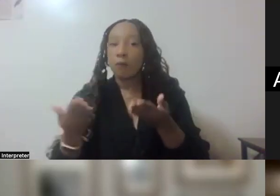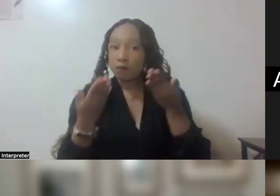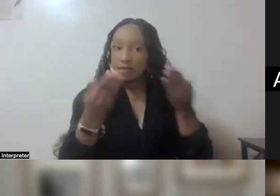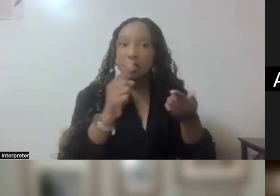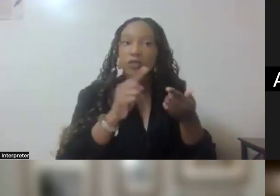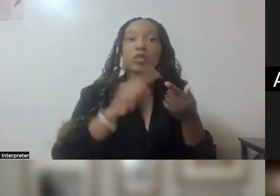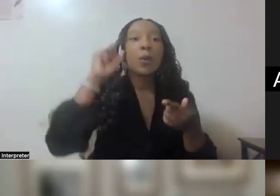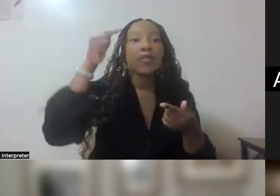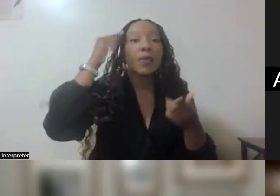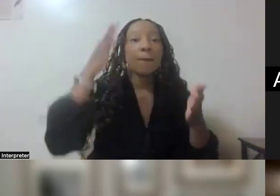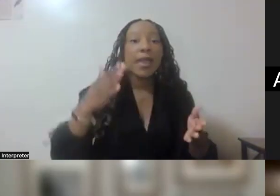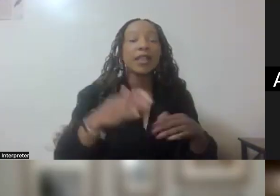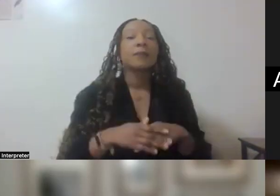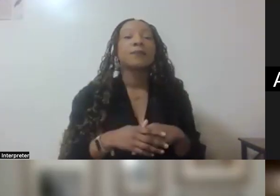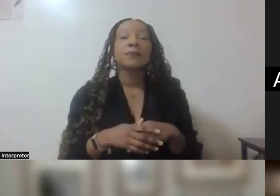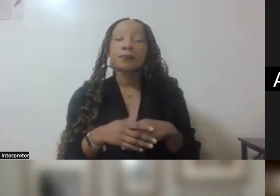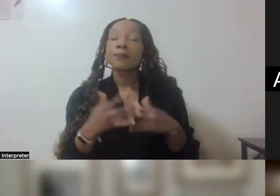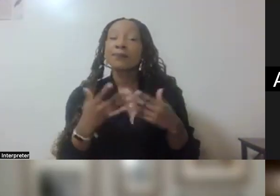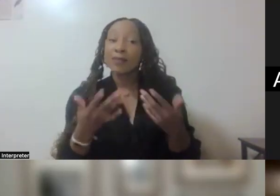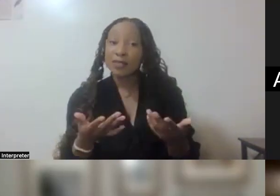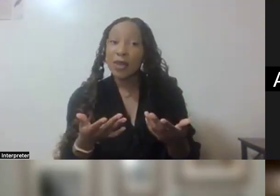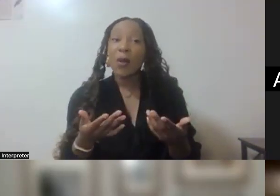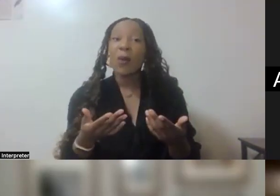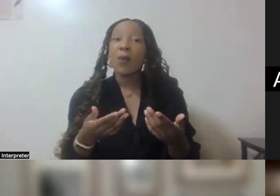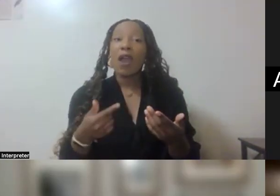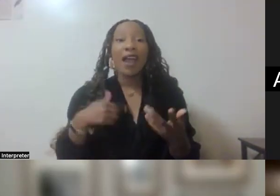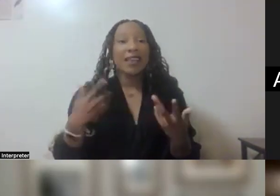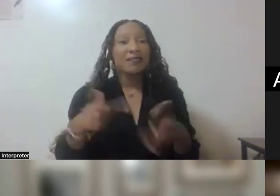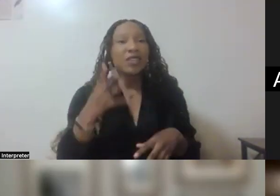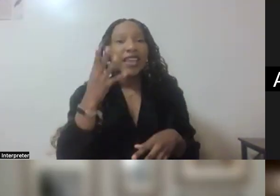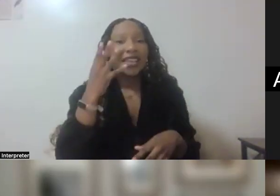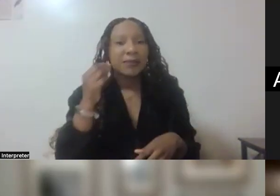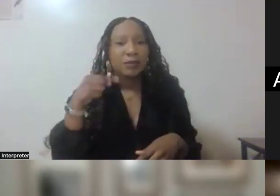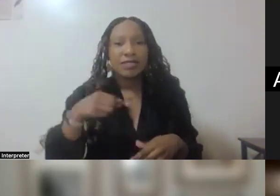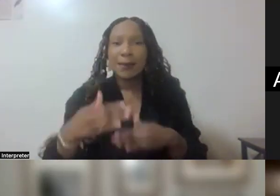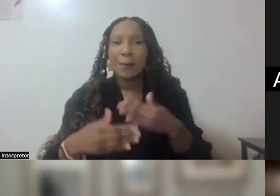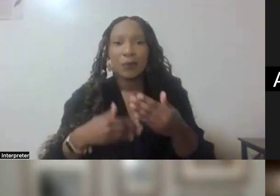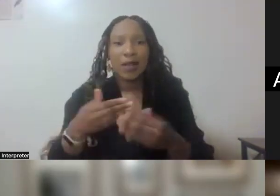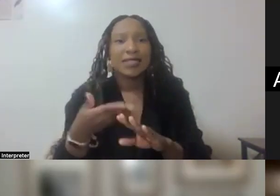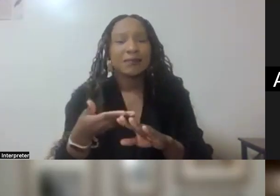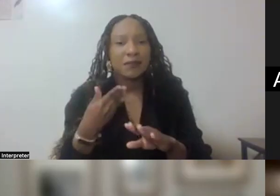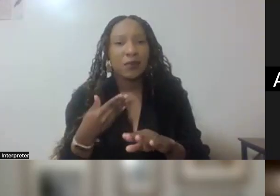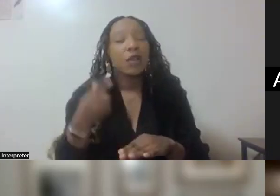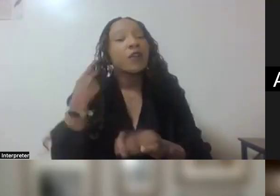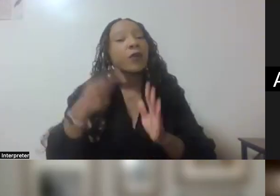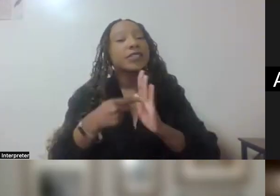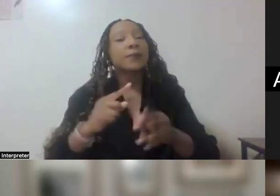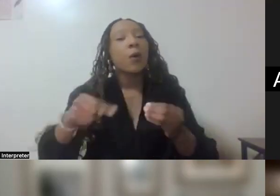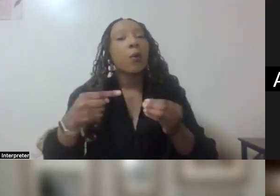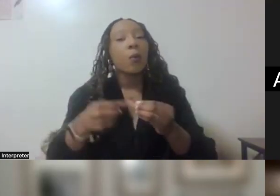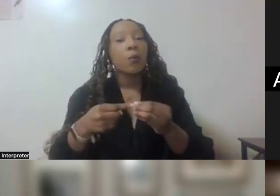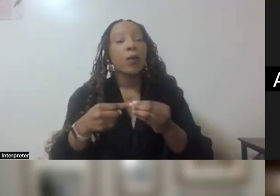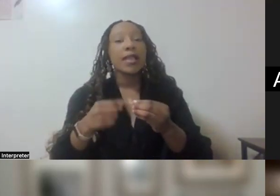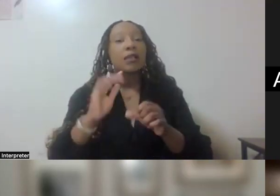And frankly, having done processes like these before, for example, for when we put short-term family